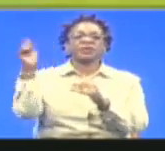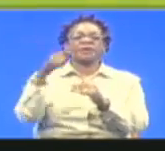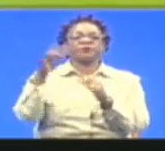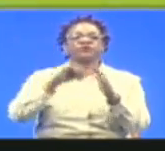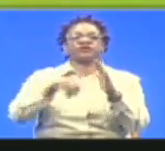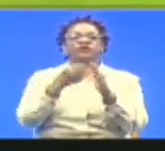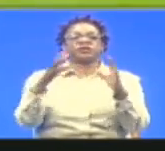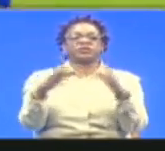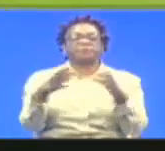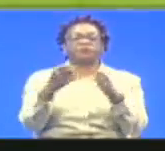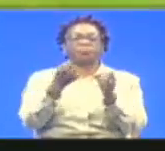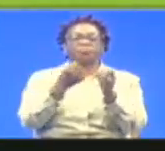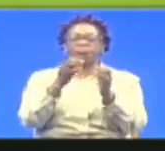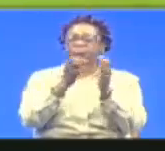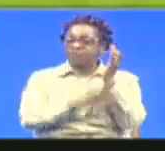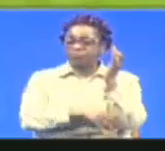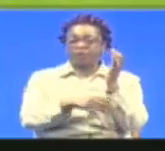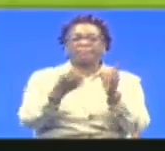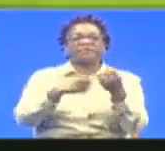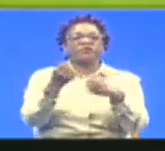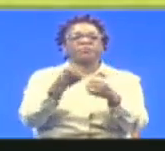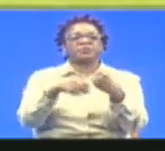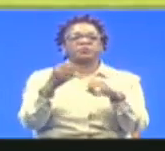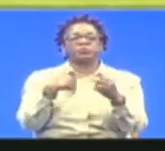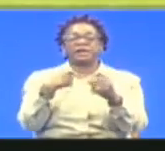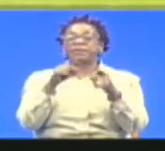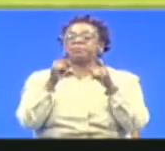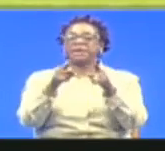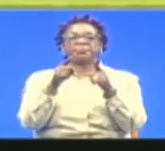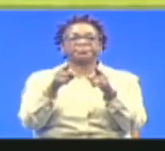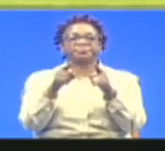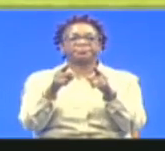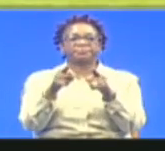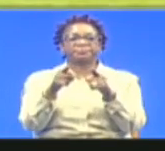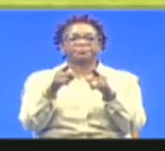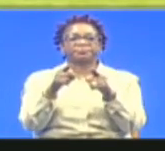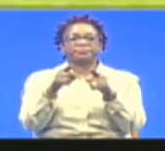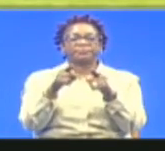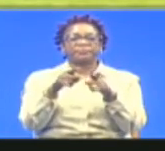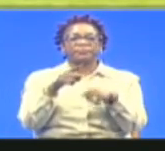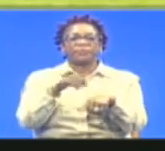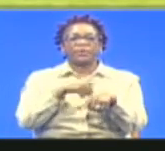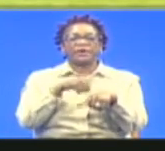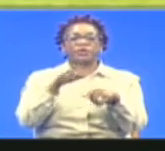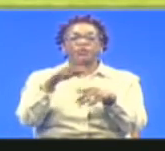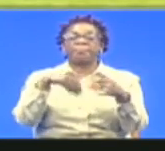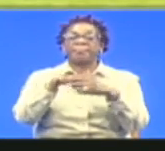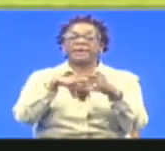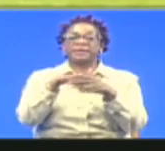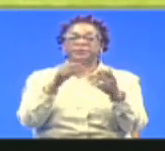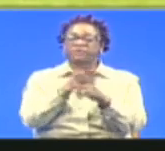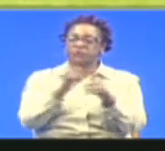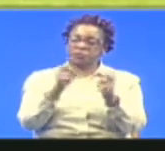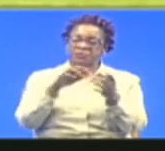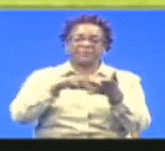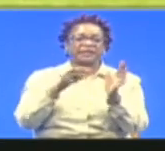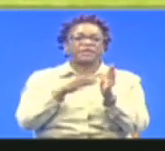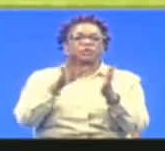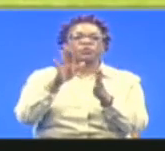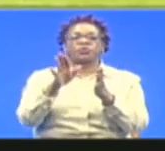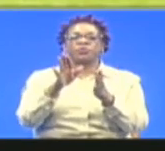for poor performance, was taking none of the blame. When your players don't arise to the occasion, especially your key players, player